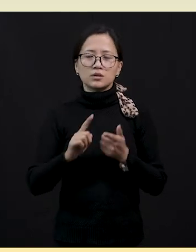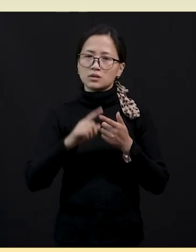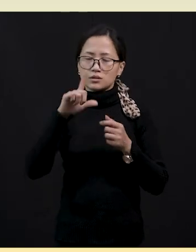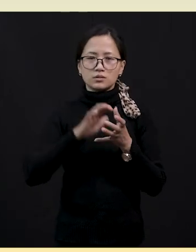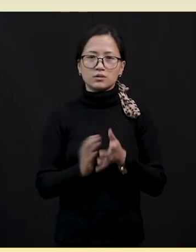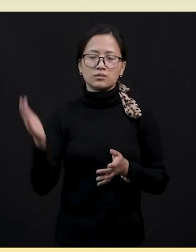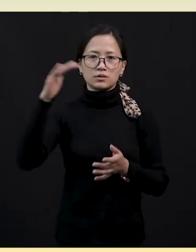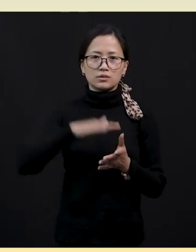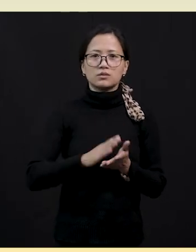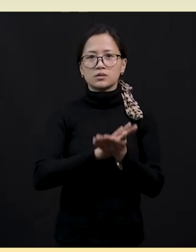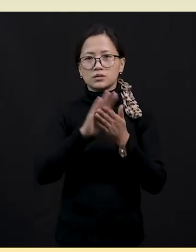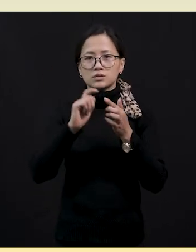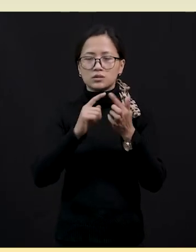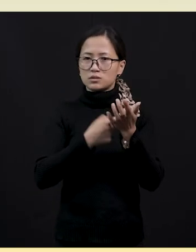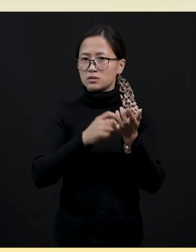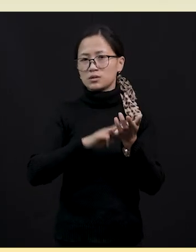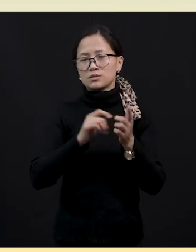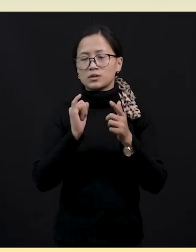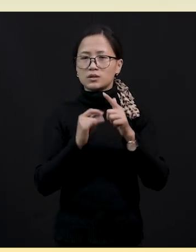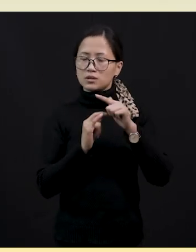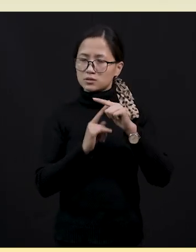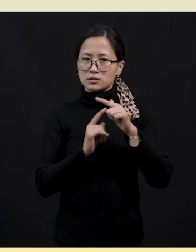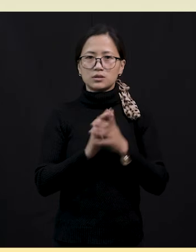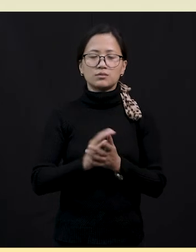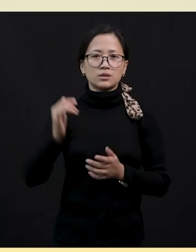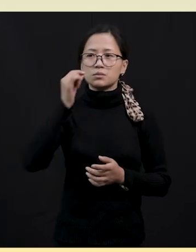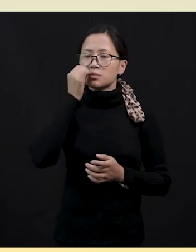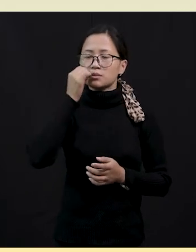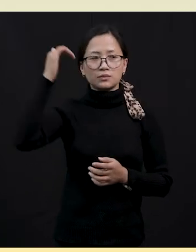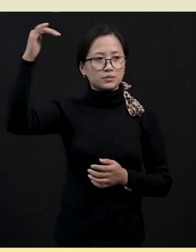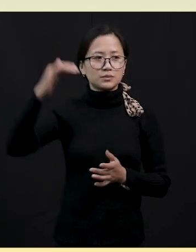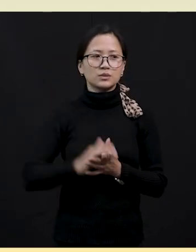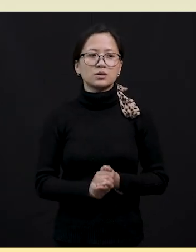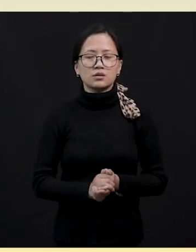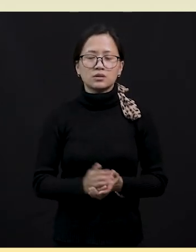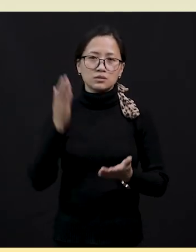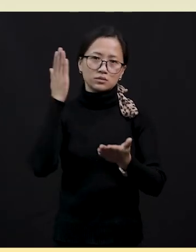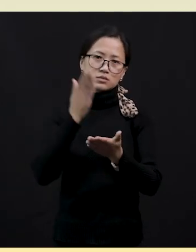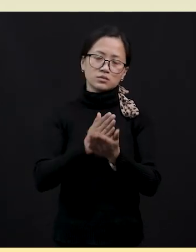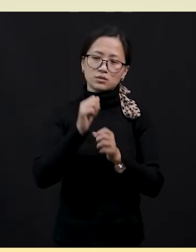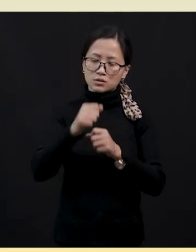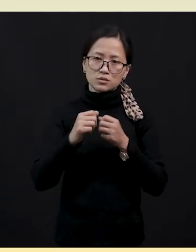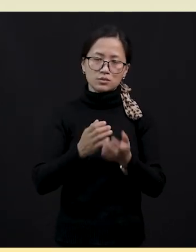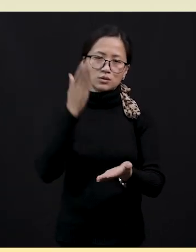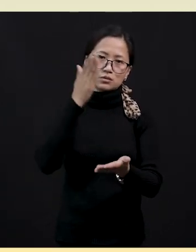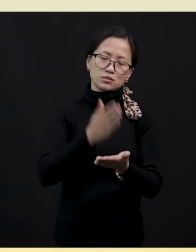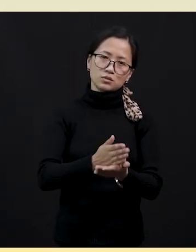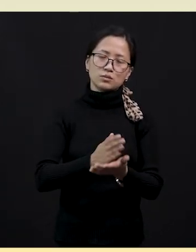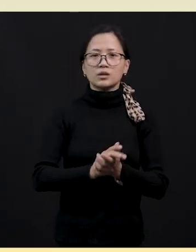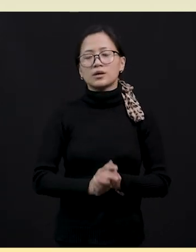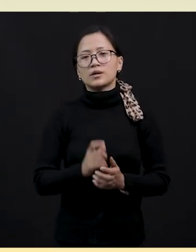coming from the hermit. When the king had dug two beds, he stopped and repeated his questions.